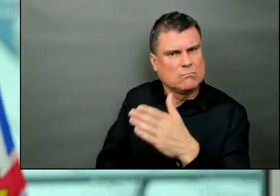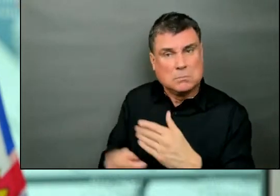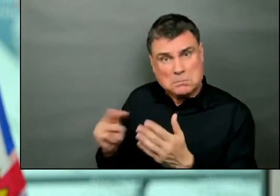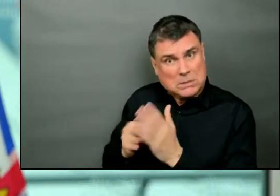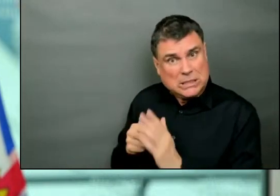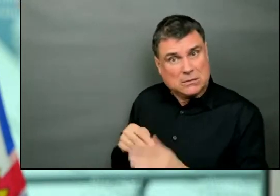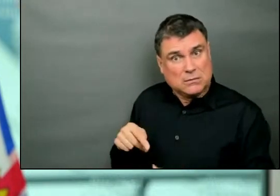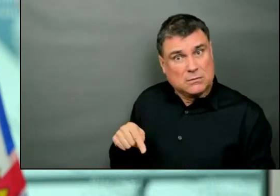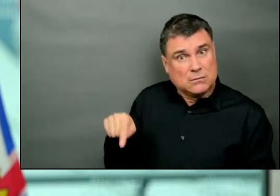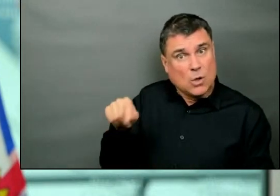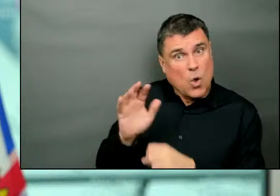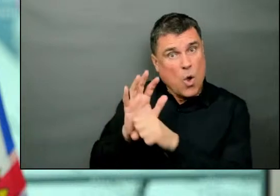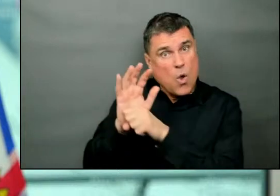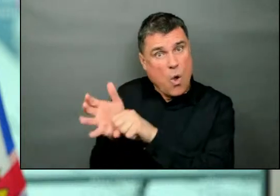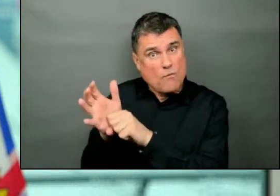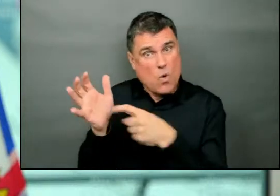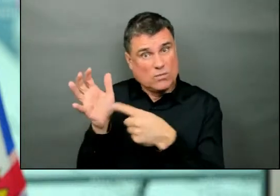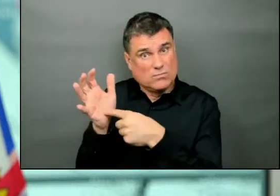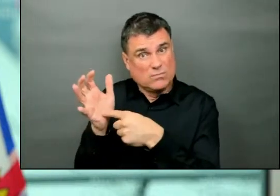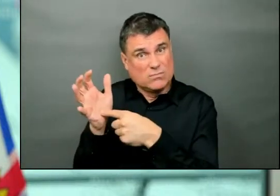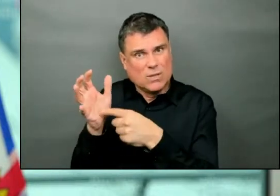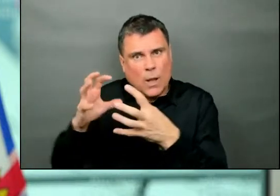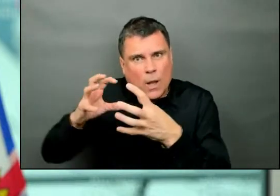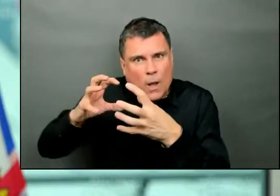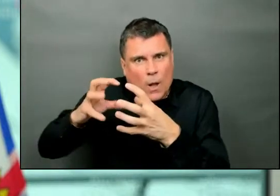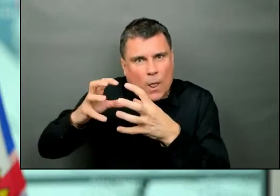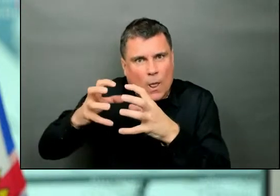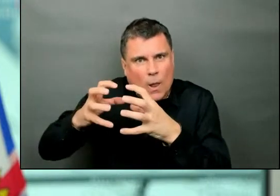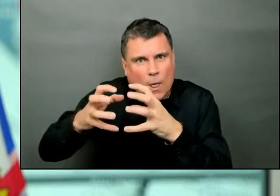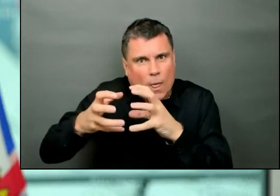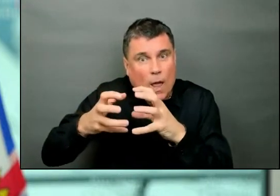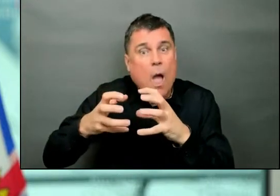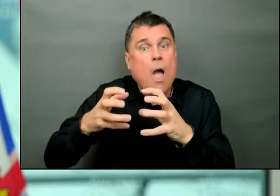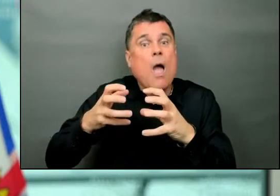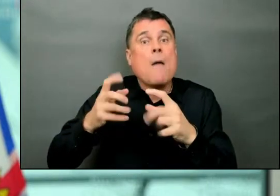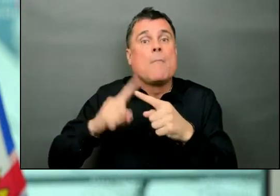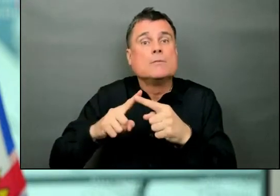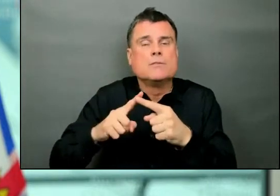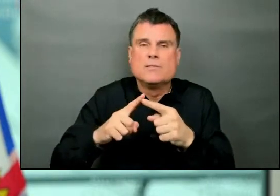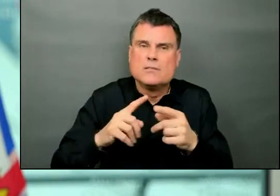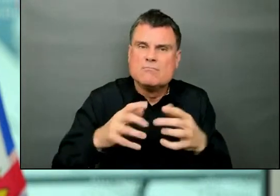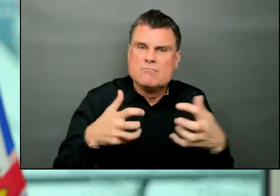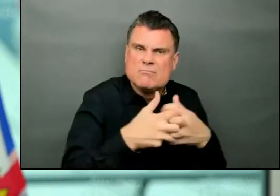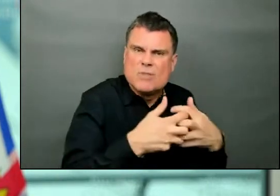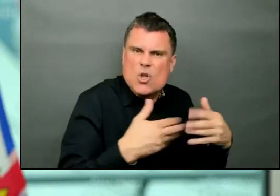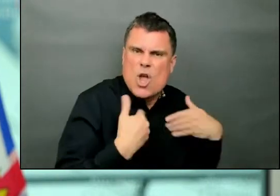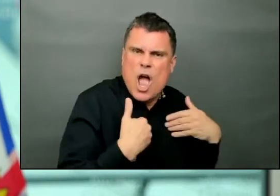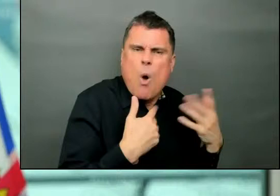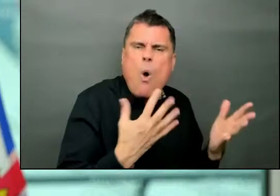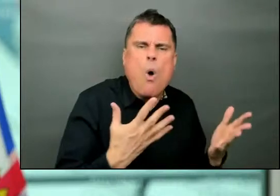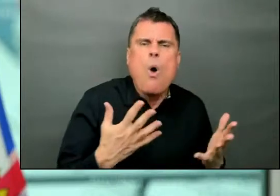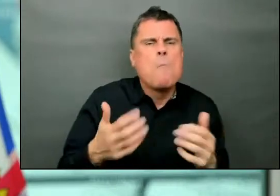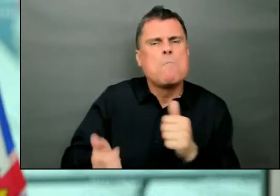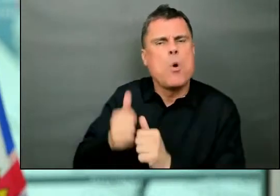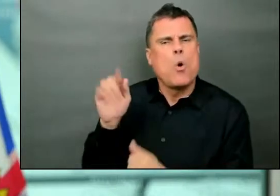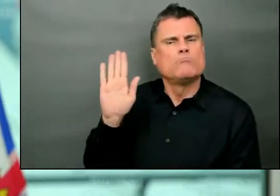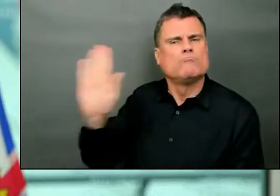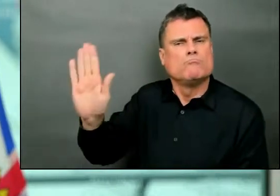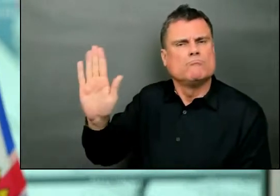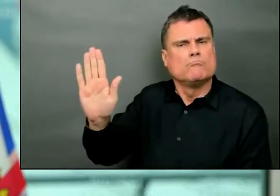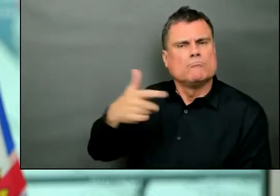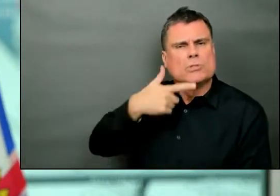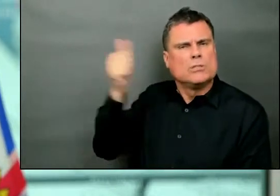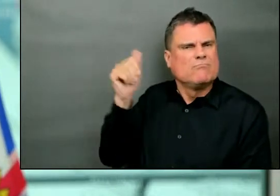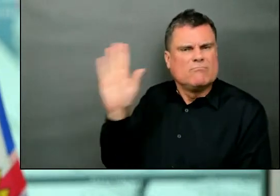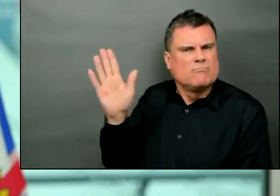in the virus that younger people are seeing more severe illnesses? Yeah, the second question first, not that we are aware